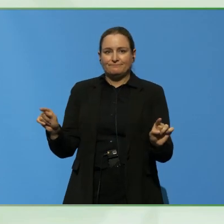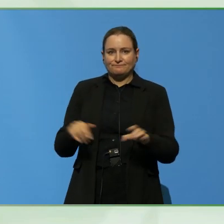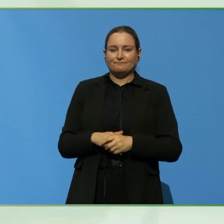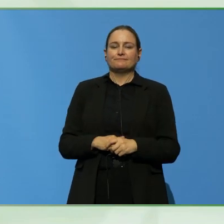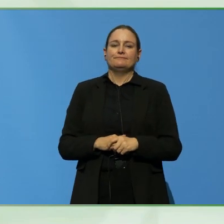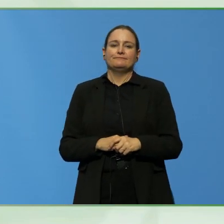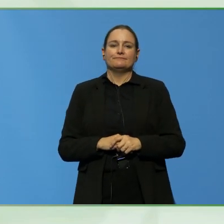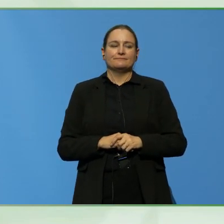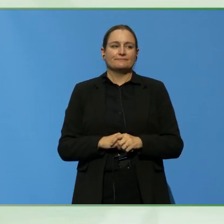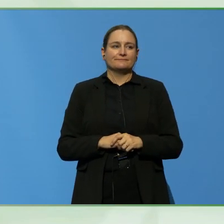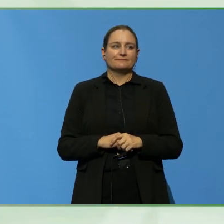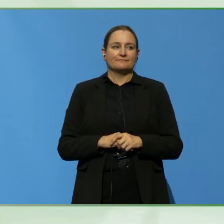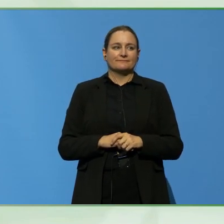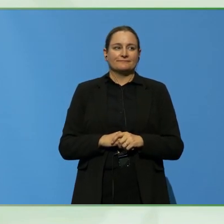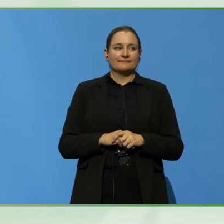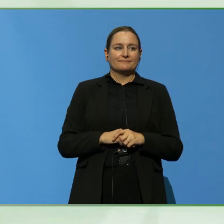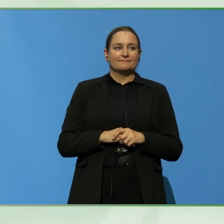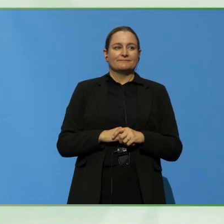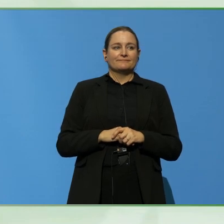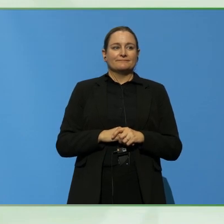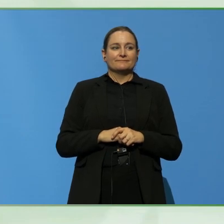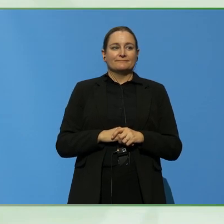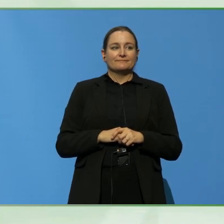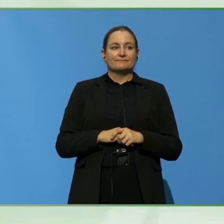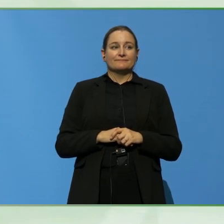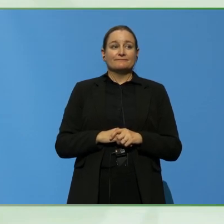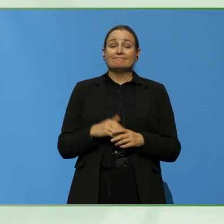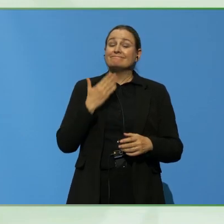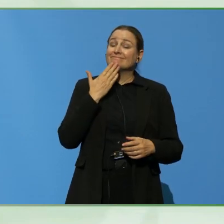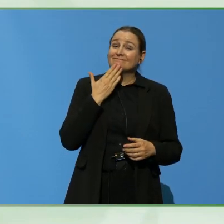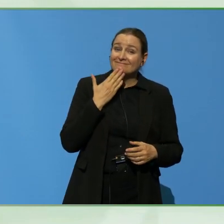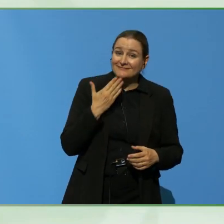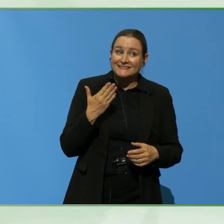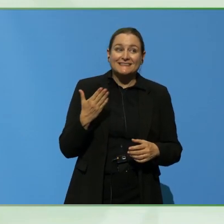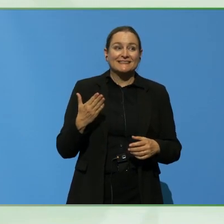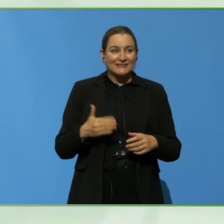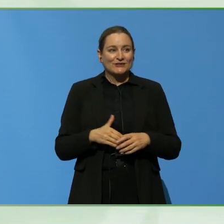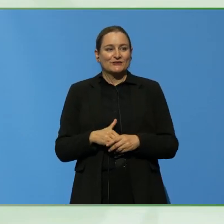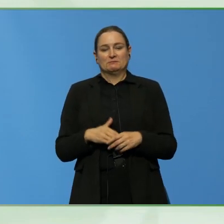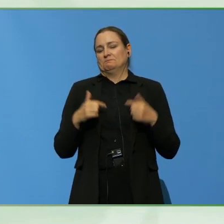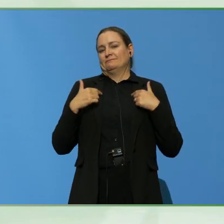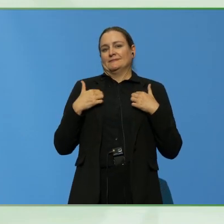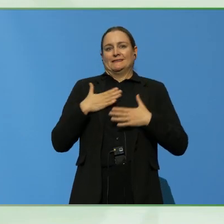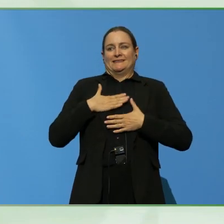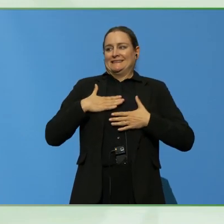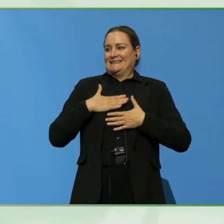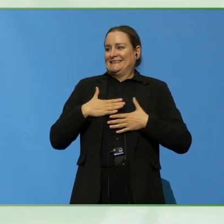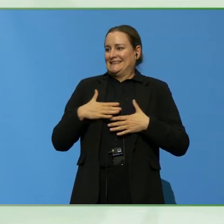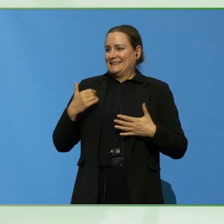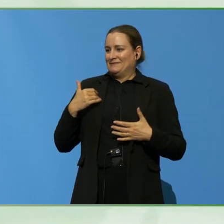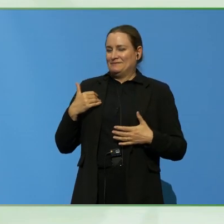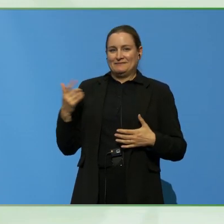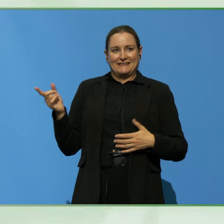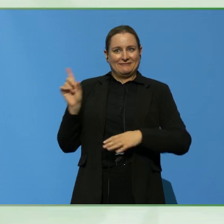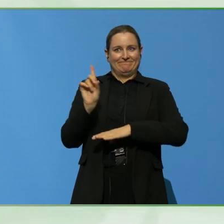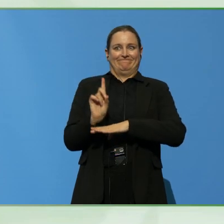Thank you so much, Margaret. I'm so happy to be here with you, and thank you so much to invited